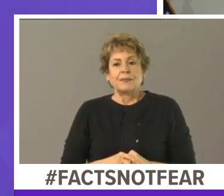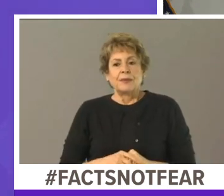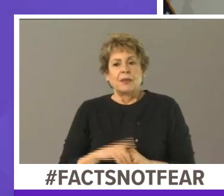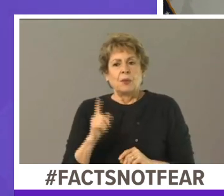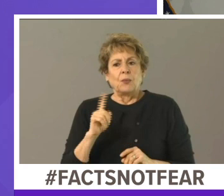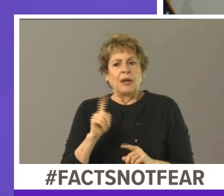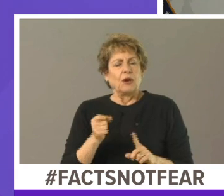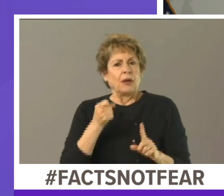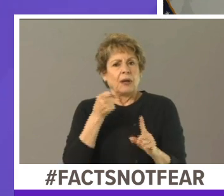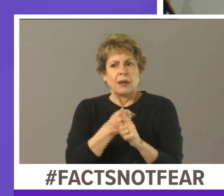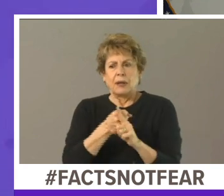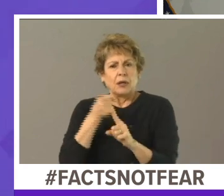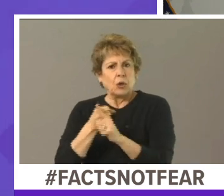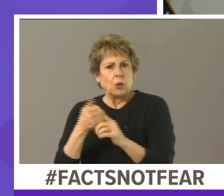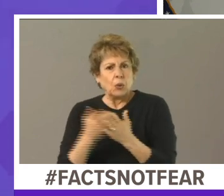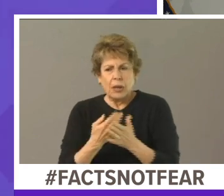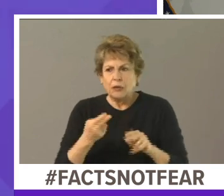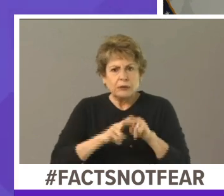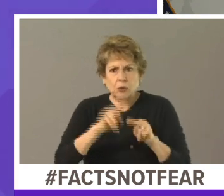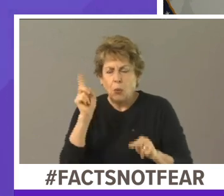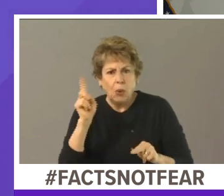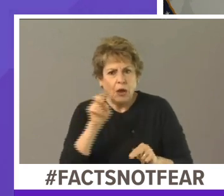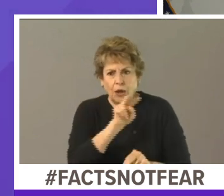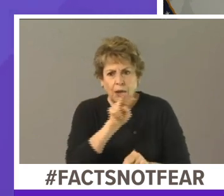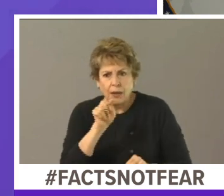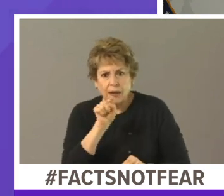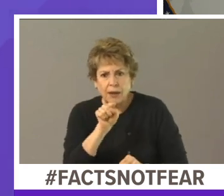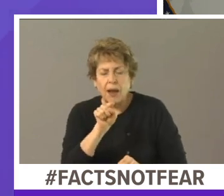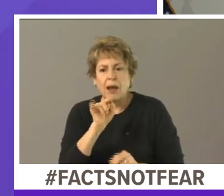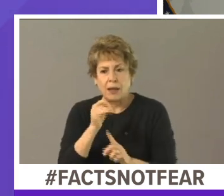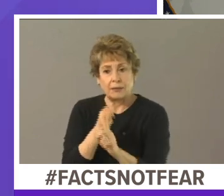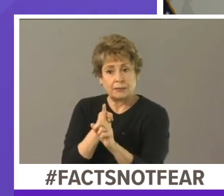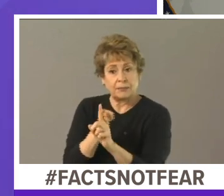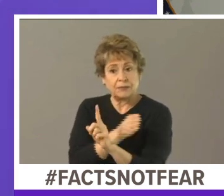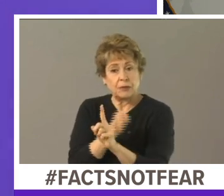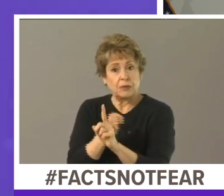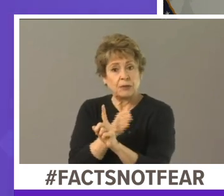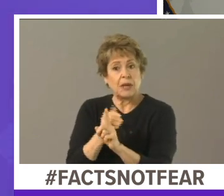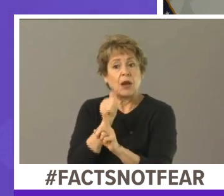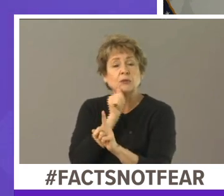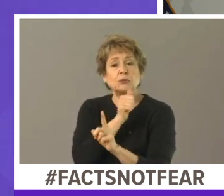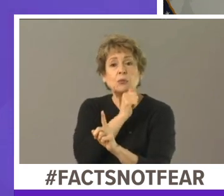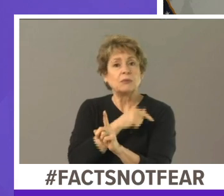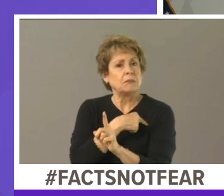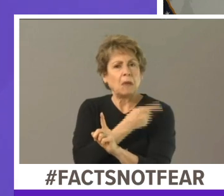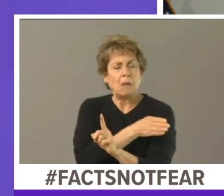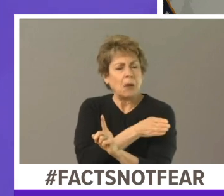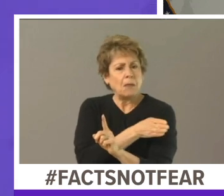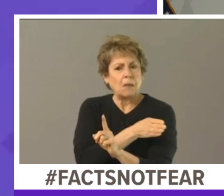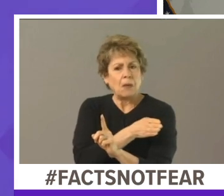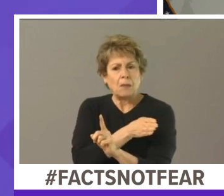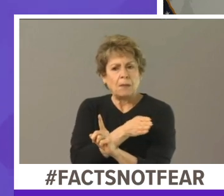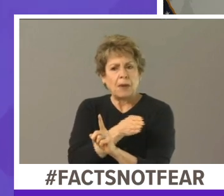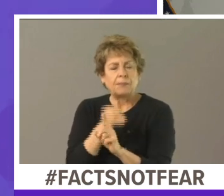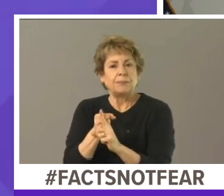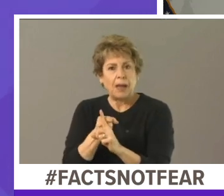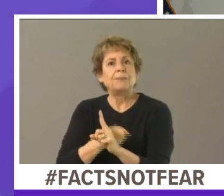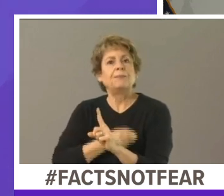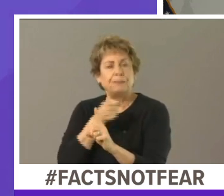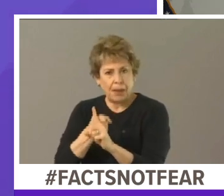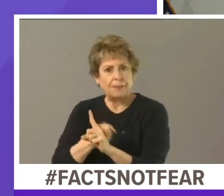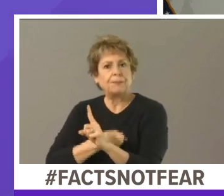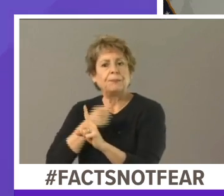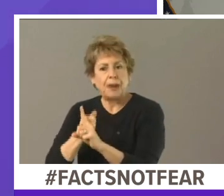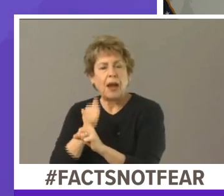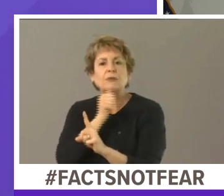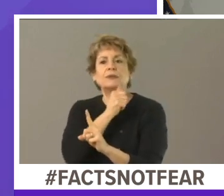weeks, we were not on this page. And then what has, to me, seemed like forever, we have been on this page.